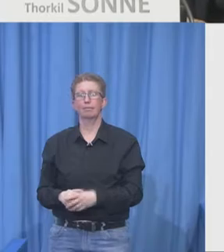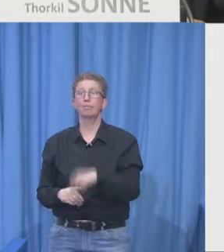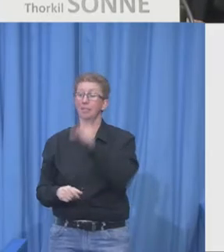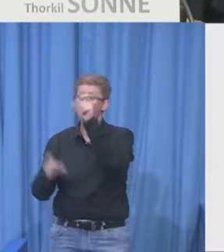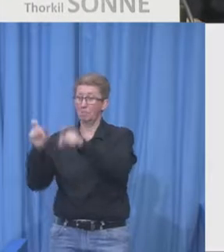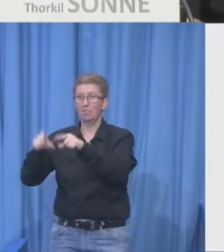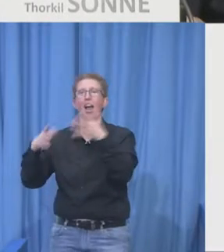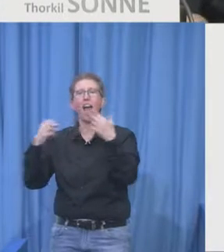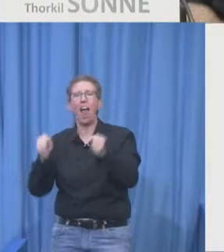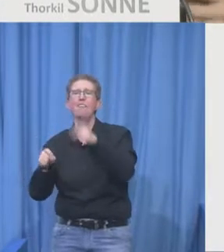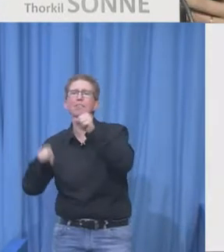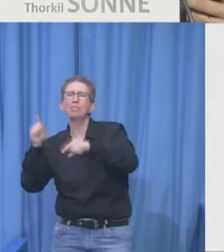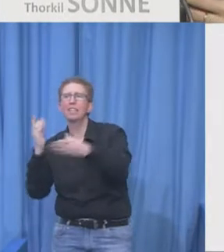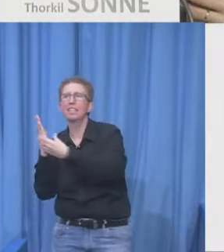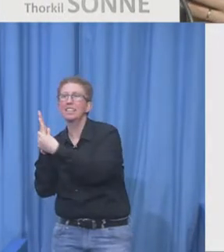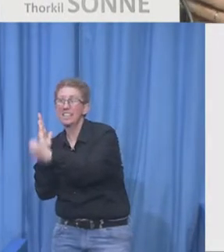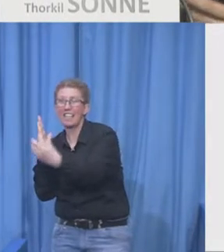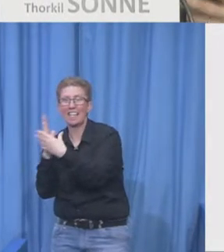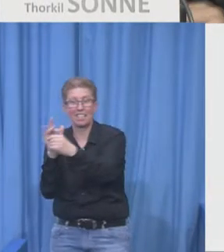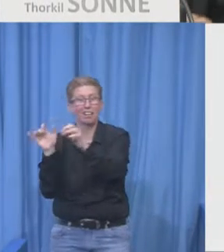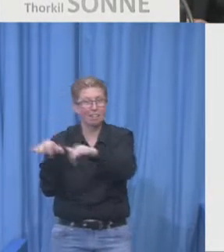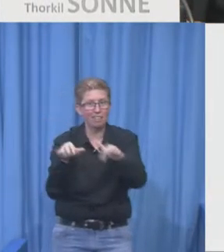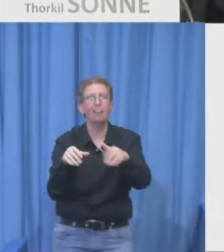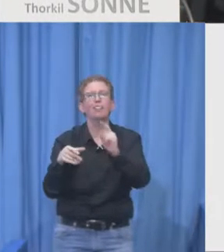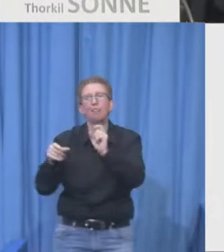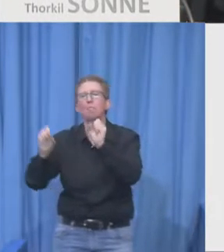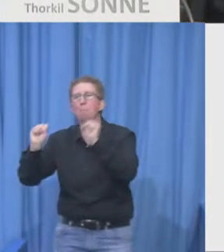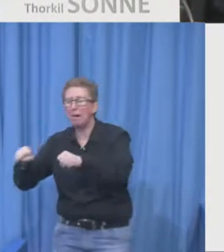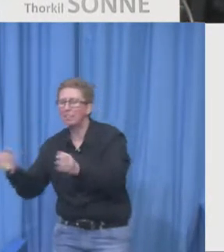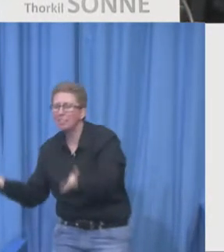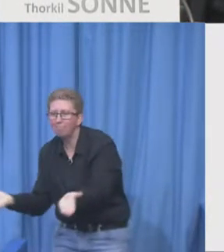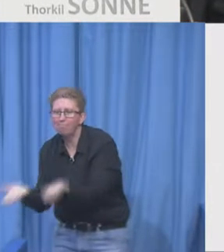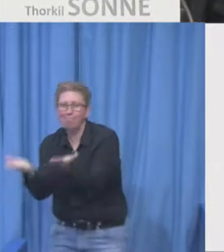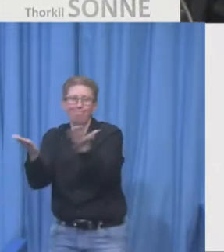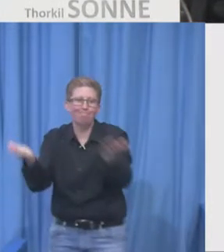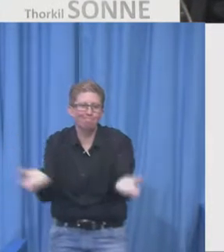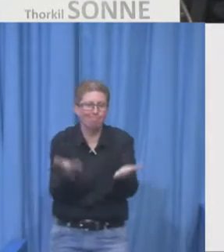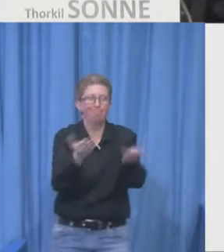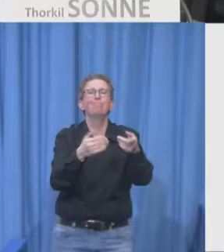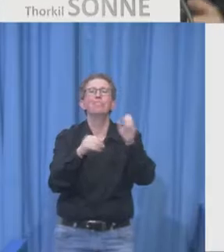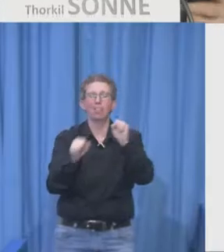thing, but then it should be a start of a career.